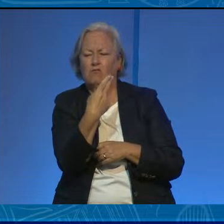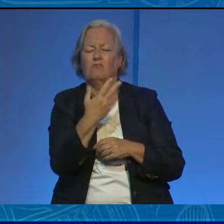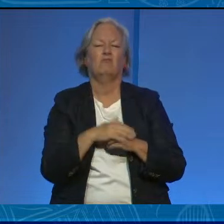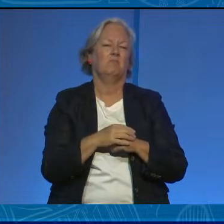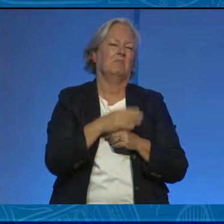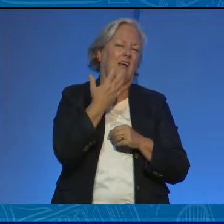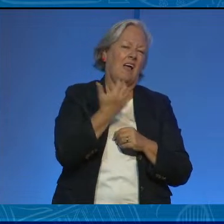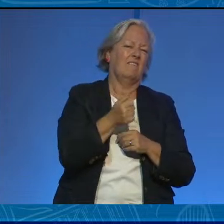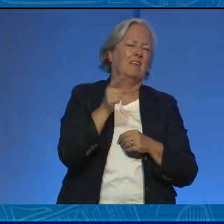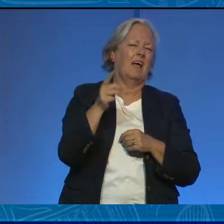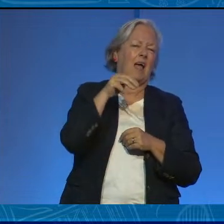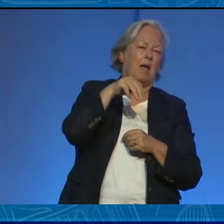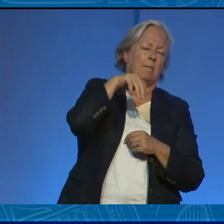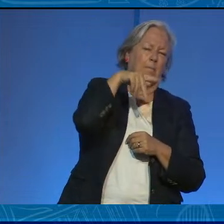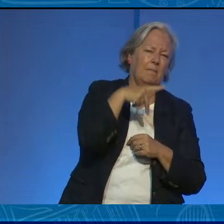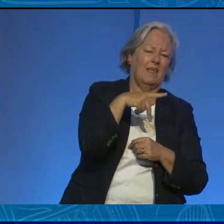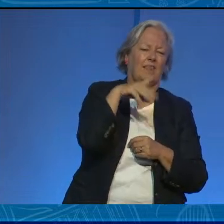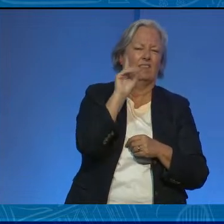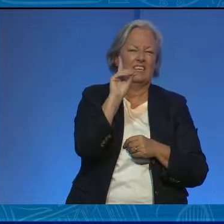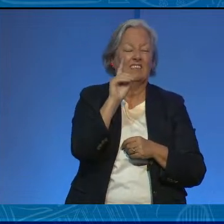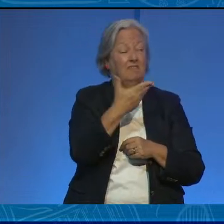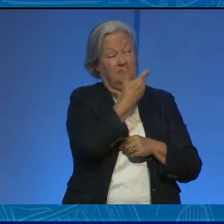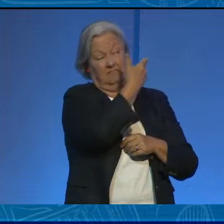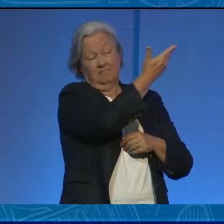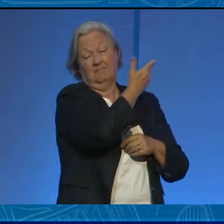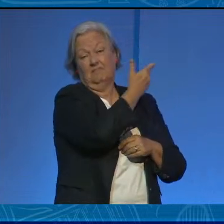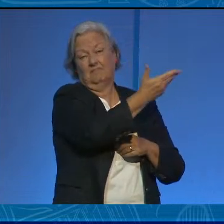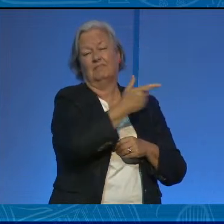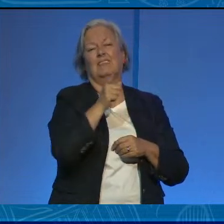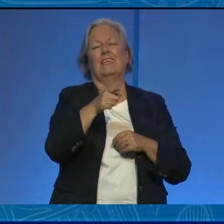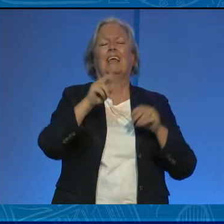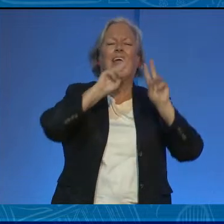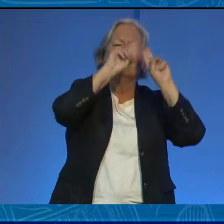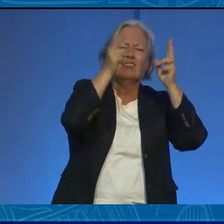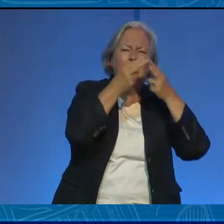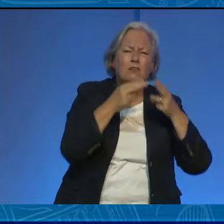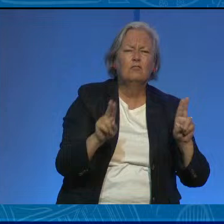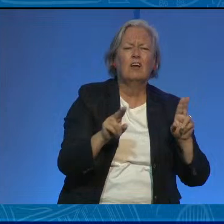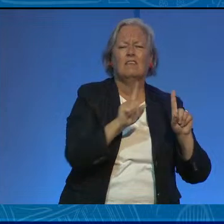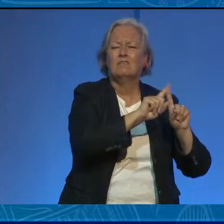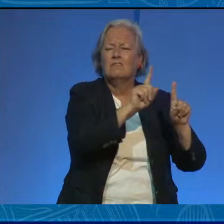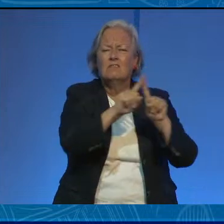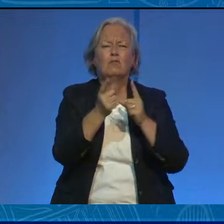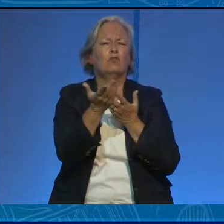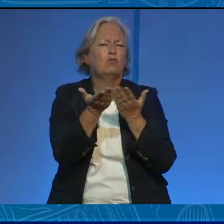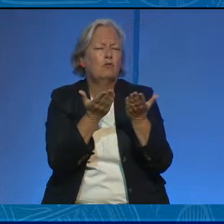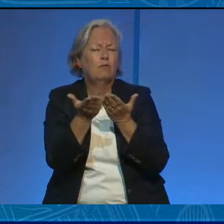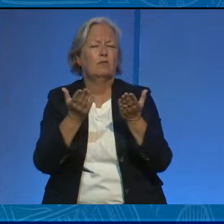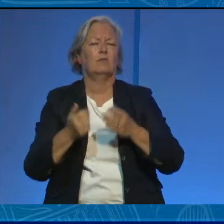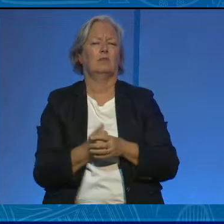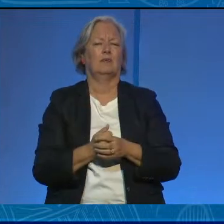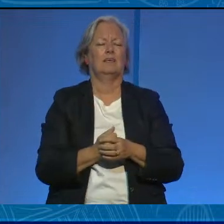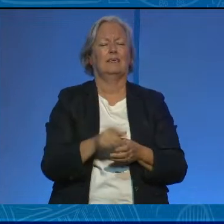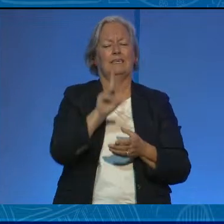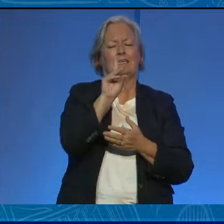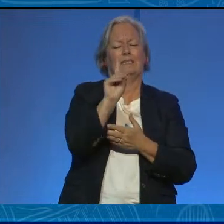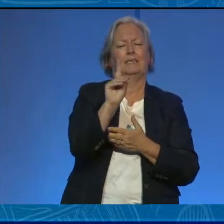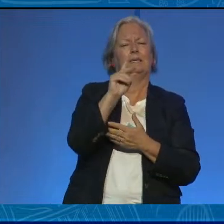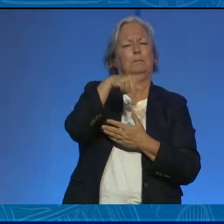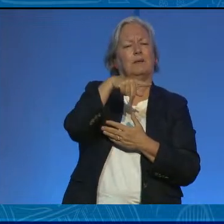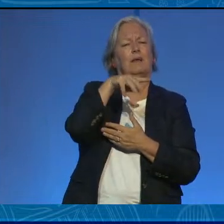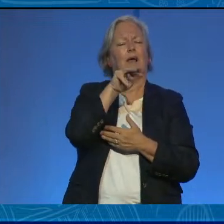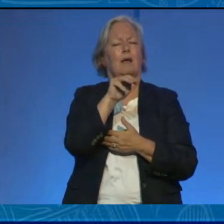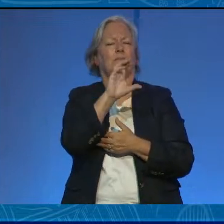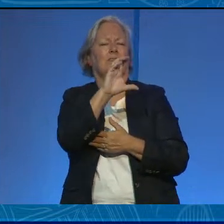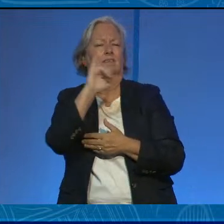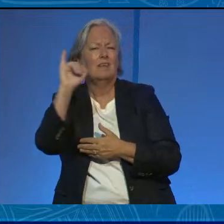and the MVP Group, Aboitiz Power, International Container Terminal Services Incorporated, DMCI and